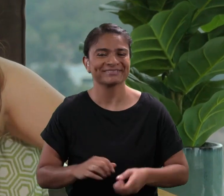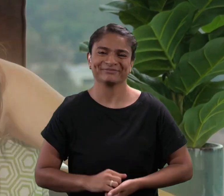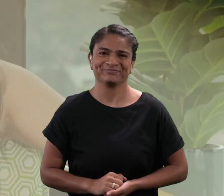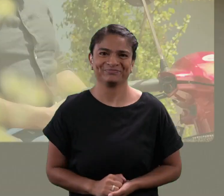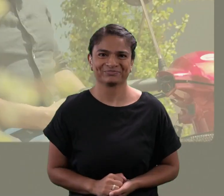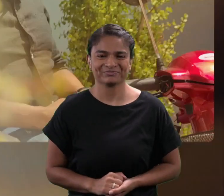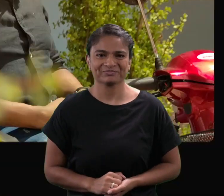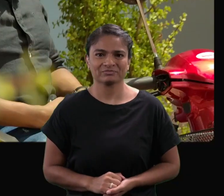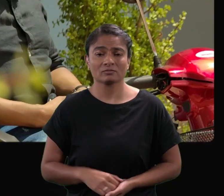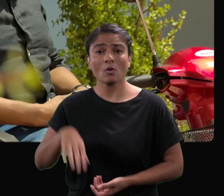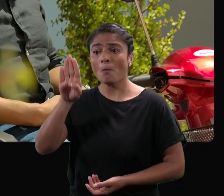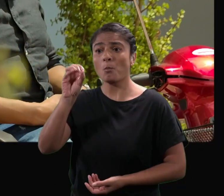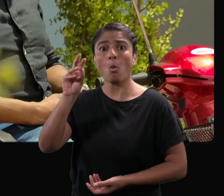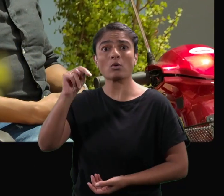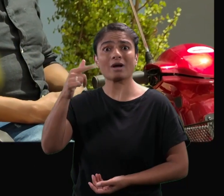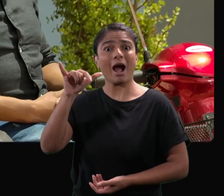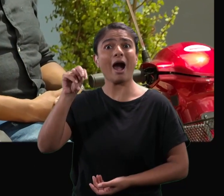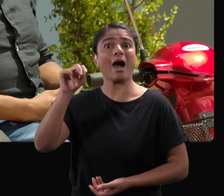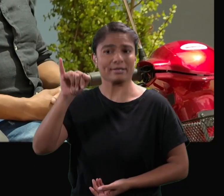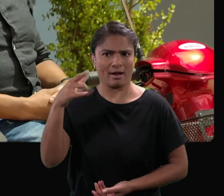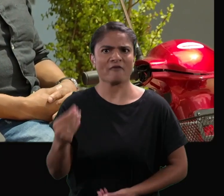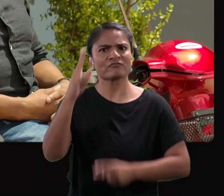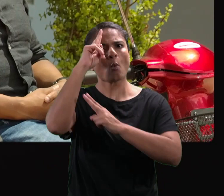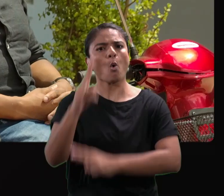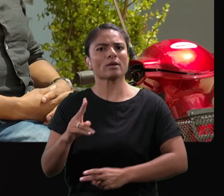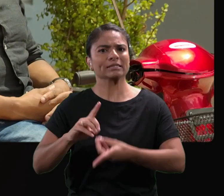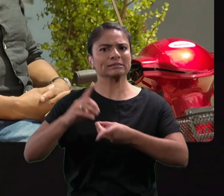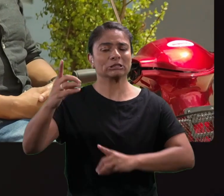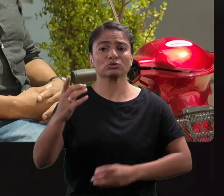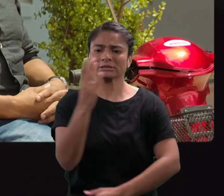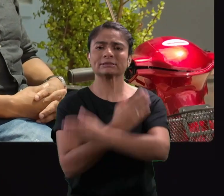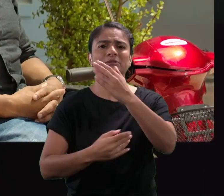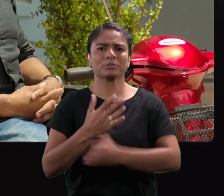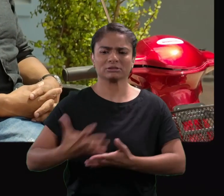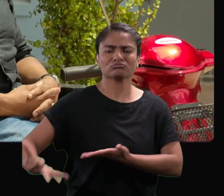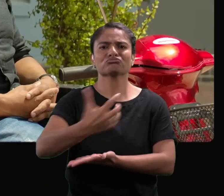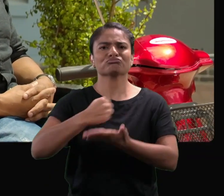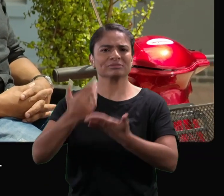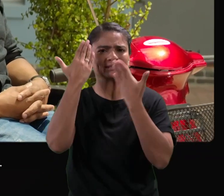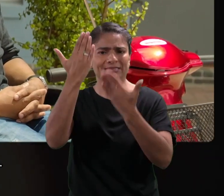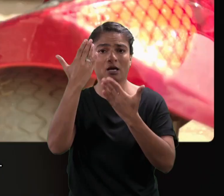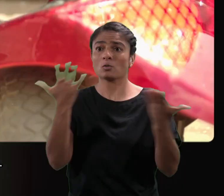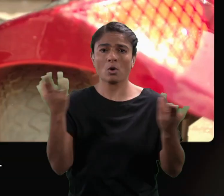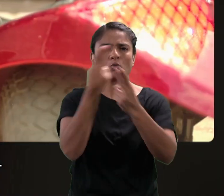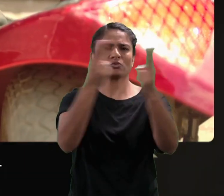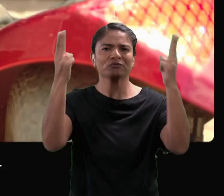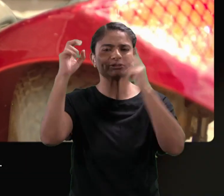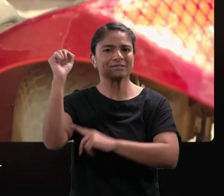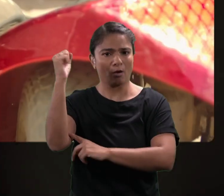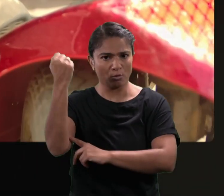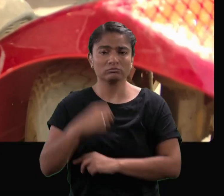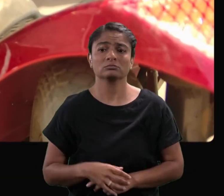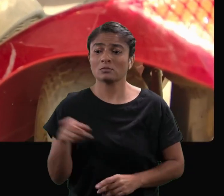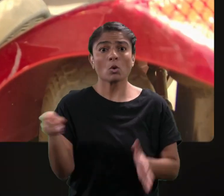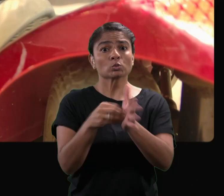gemaak. Bongani holds an honours degree in Disability and Rehabilitation Studies from the University of